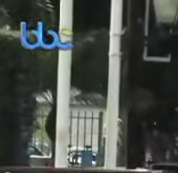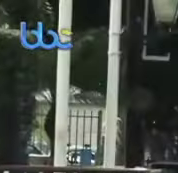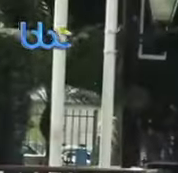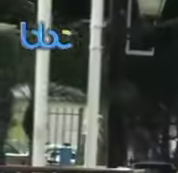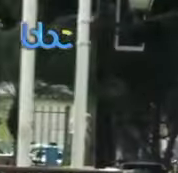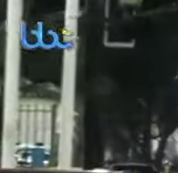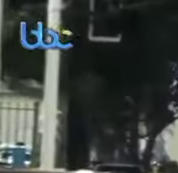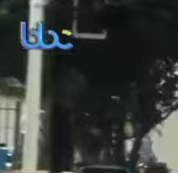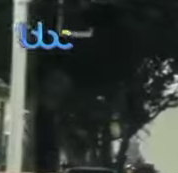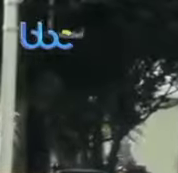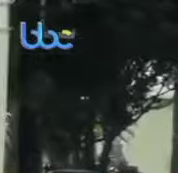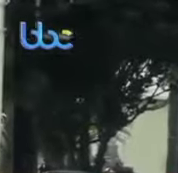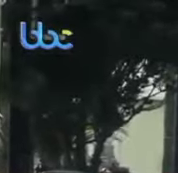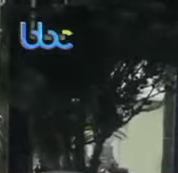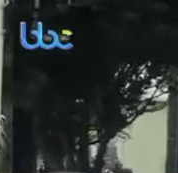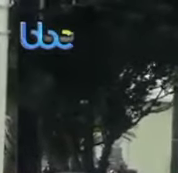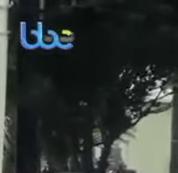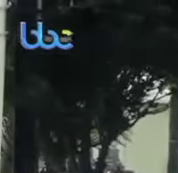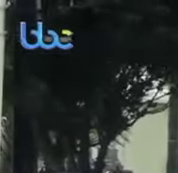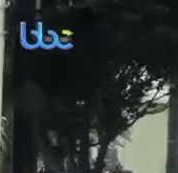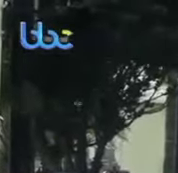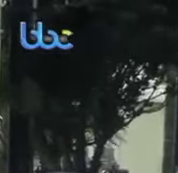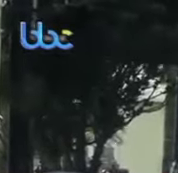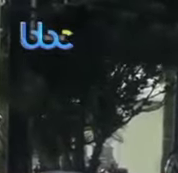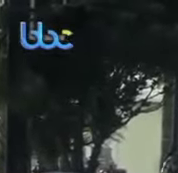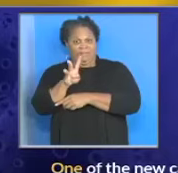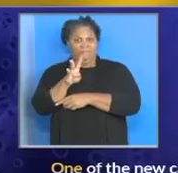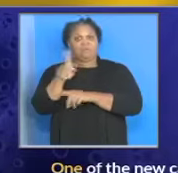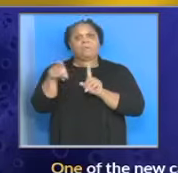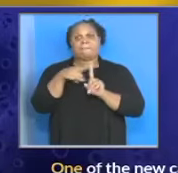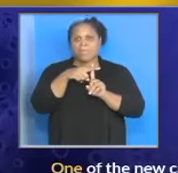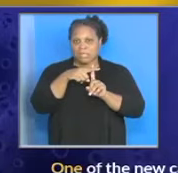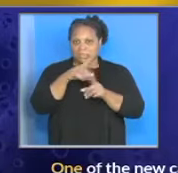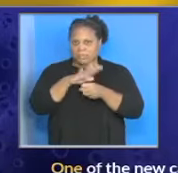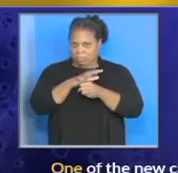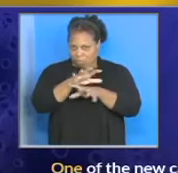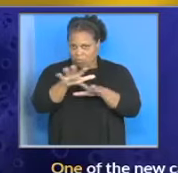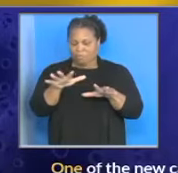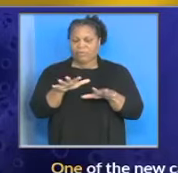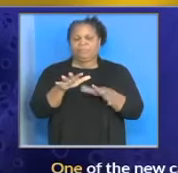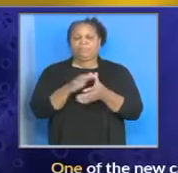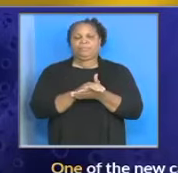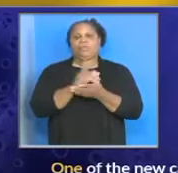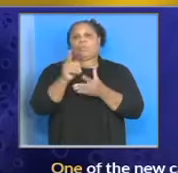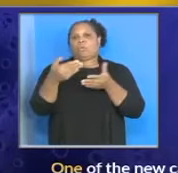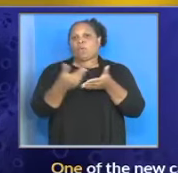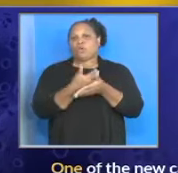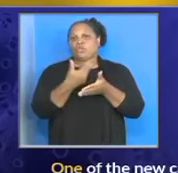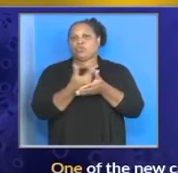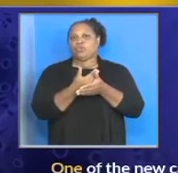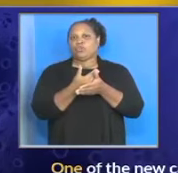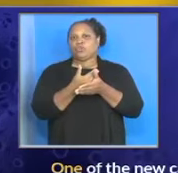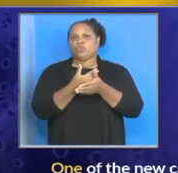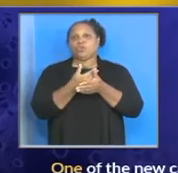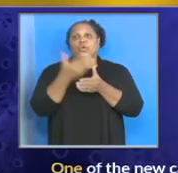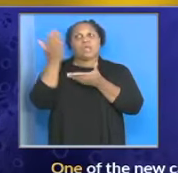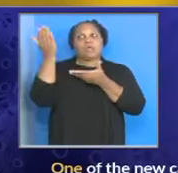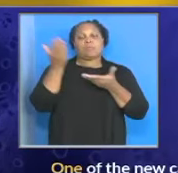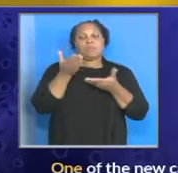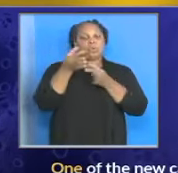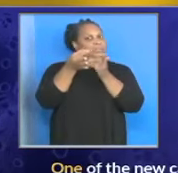Many of the positive cases, she said, were asymptomatic. One of the new cases is classified as imported with